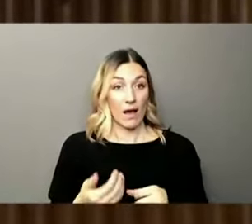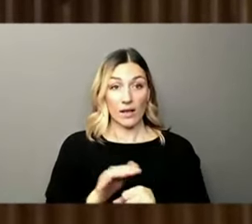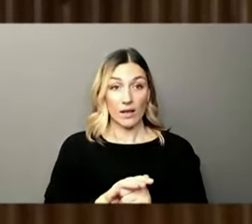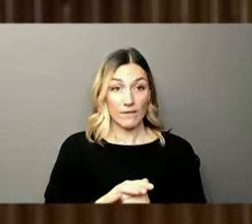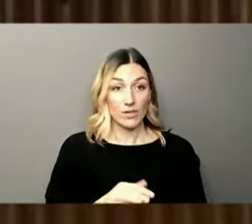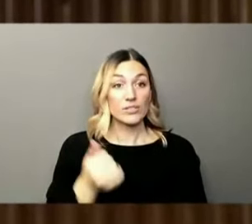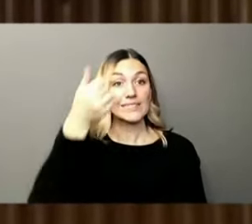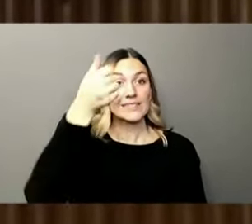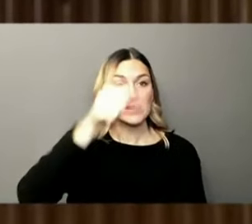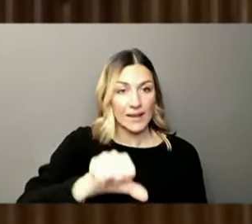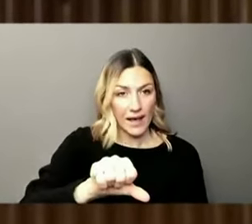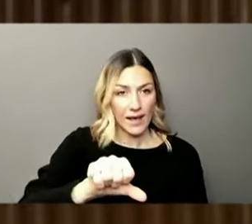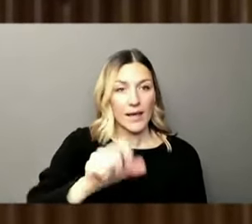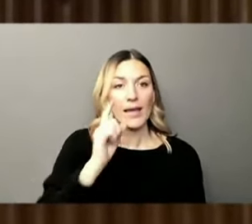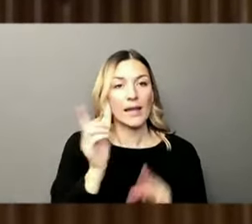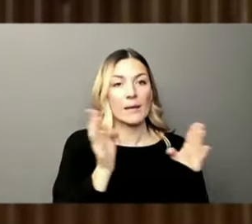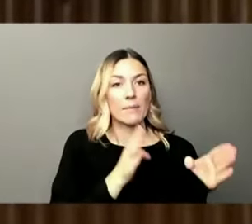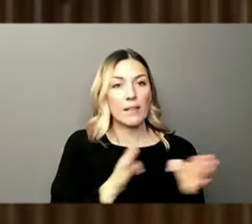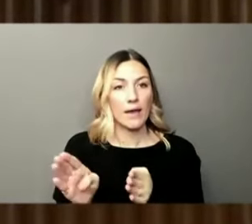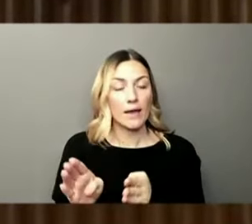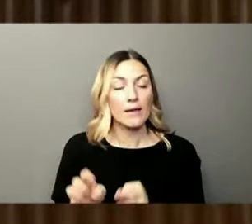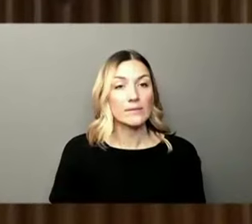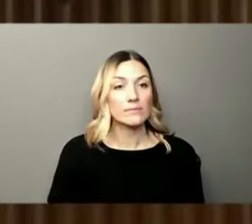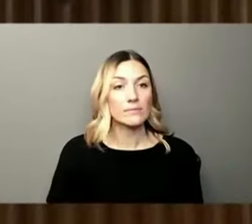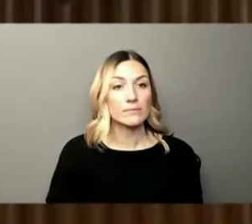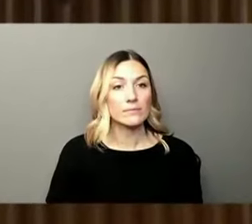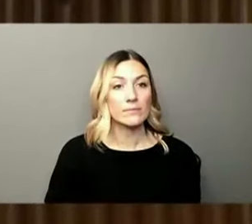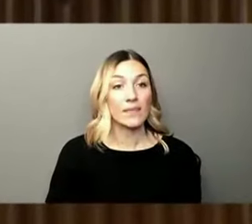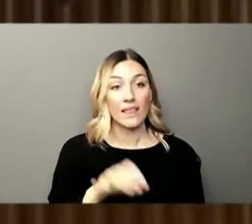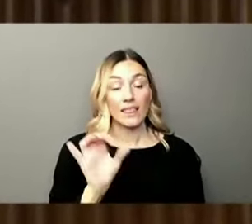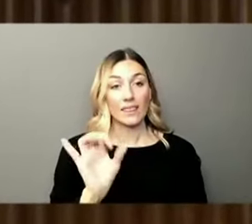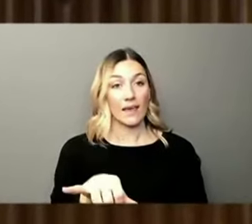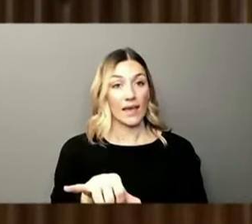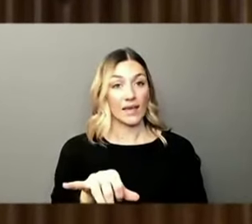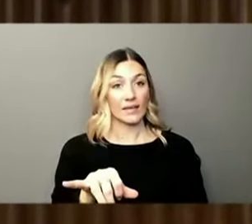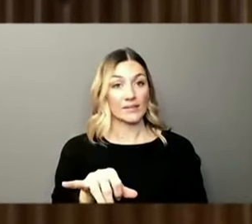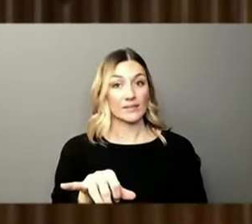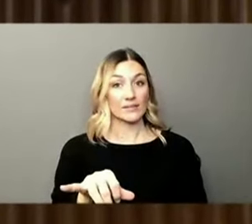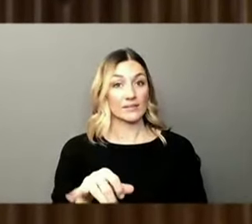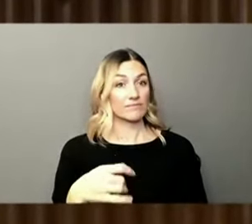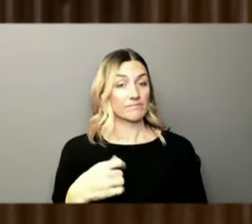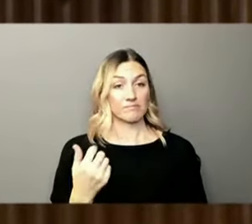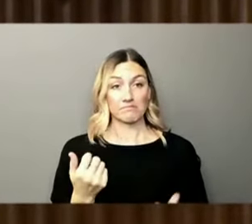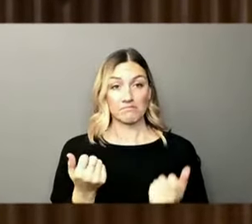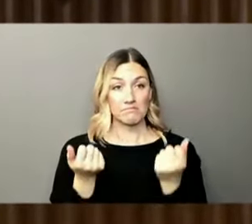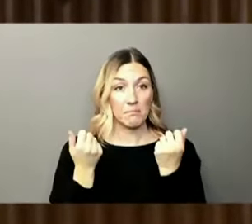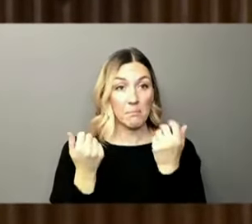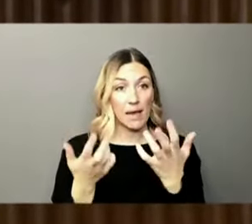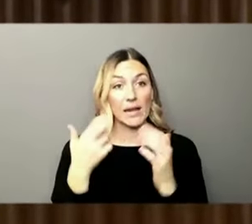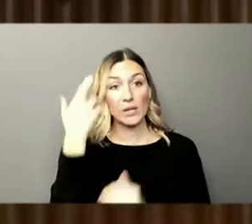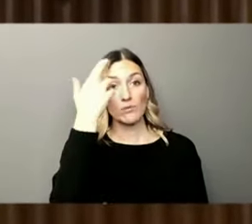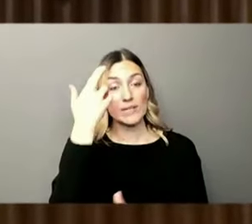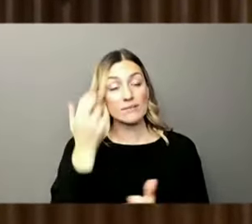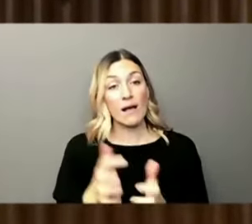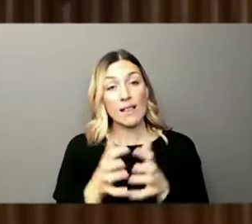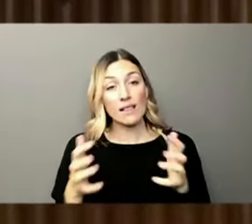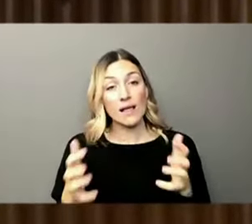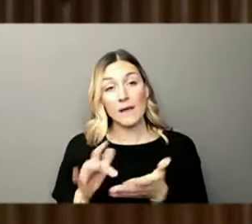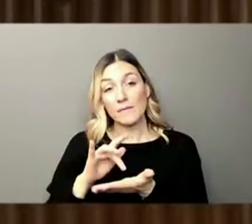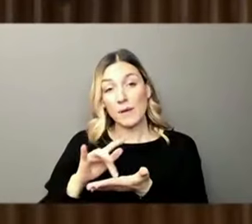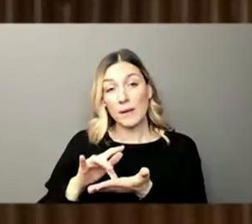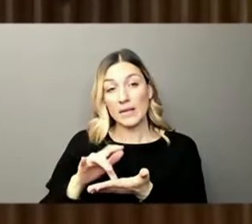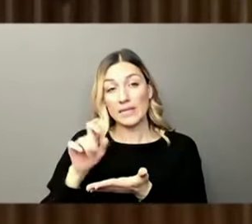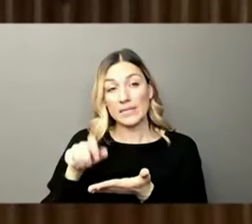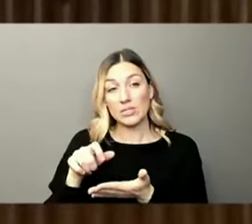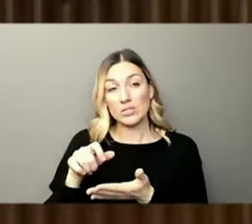by my health plan. And that was for a variety of reasons. A lot of my medication needs to be